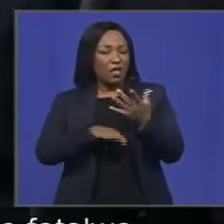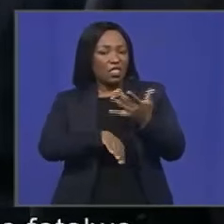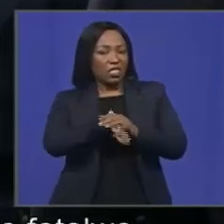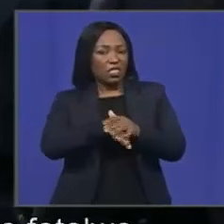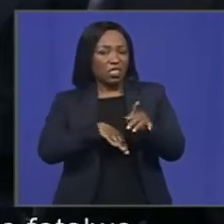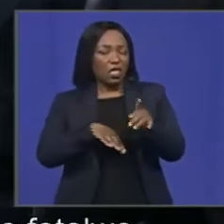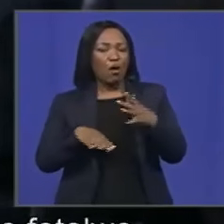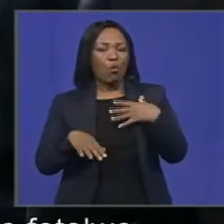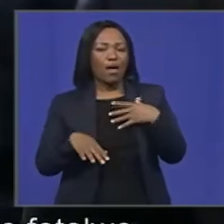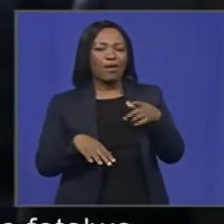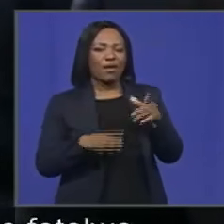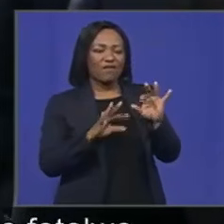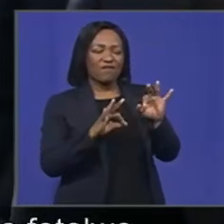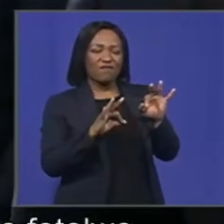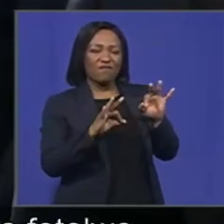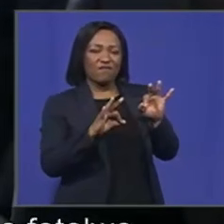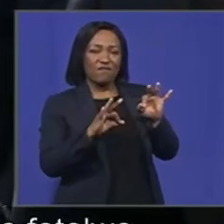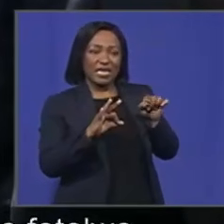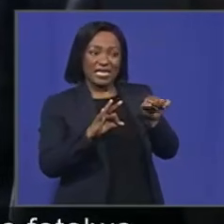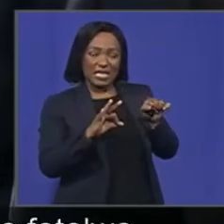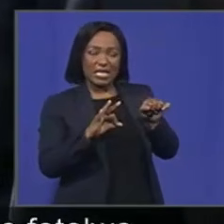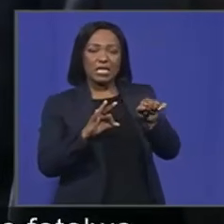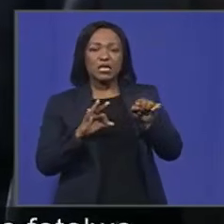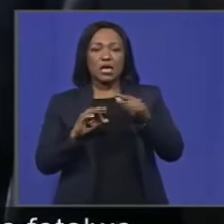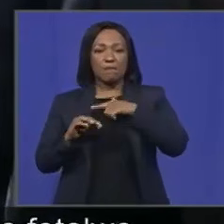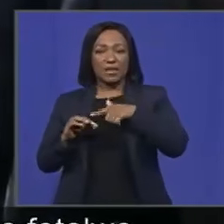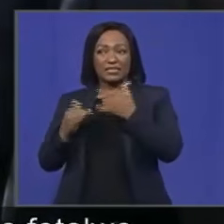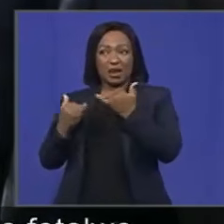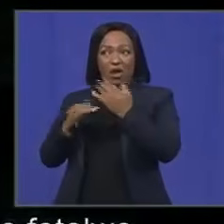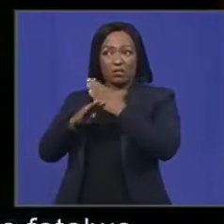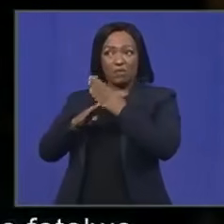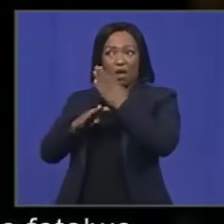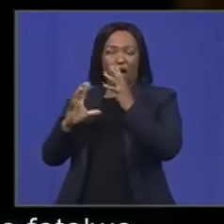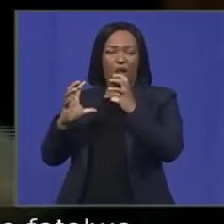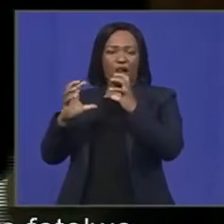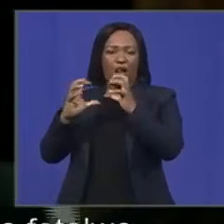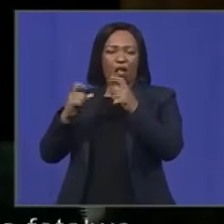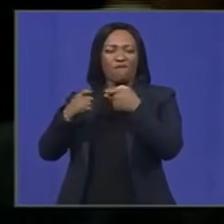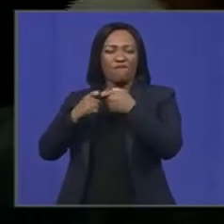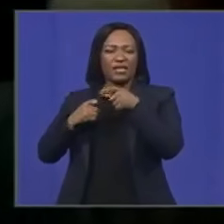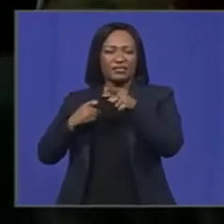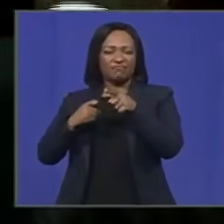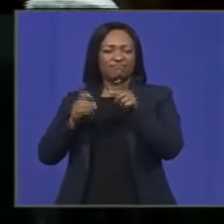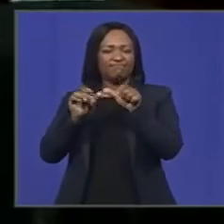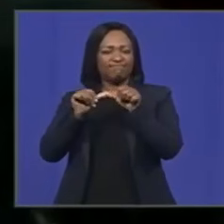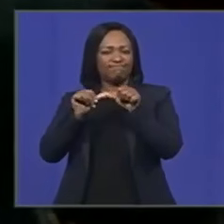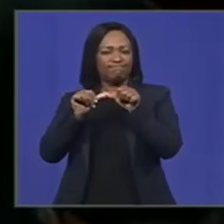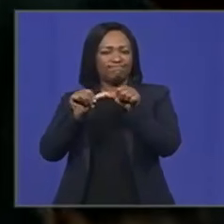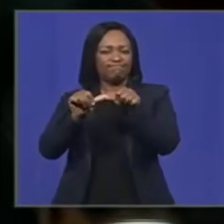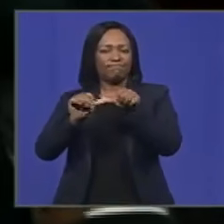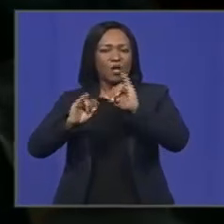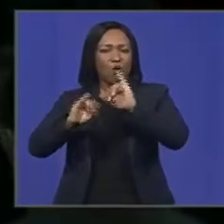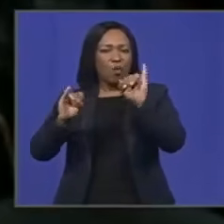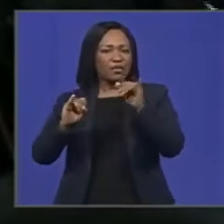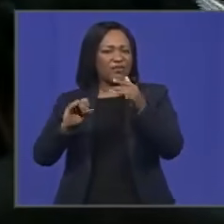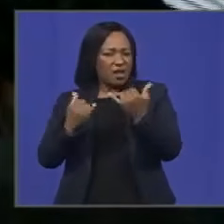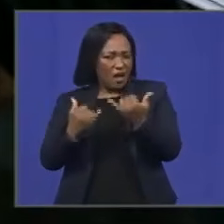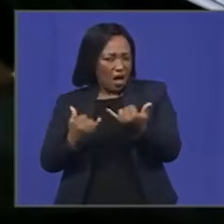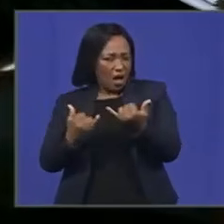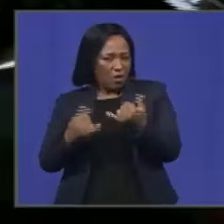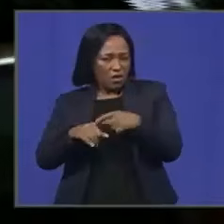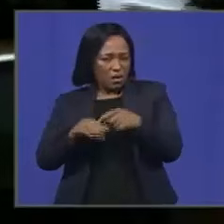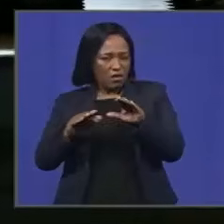tsitsipano gareng ga gagwe le mopresidente wa gajana wa kwa Zambia. Tsitsipano eo e tsweletse go gola le ka nako ya loso